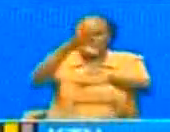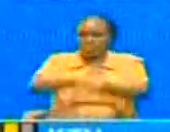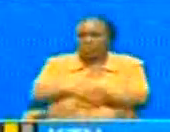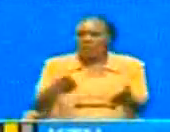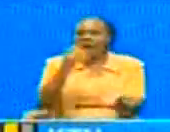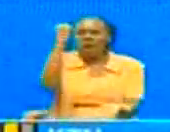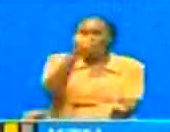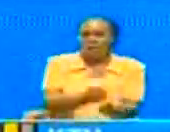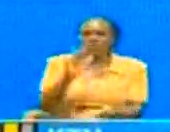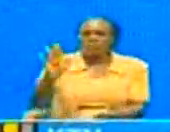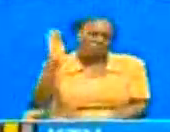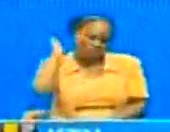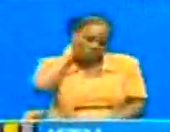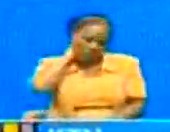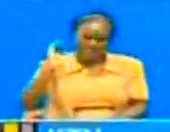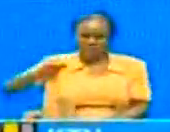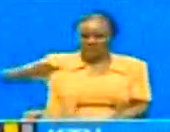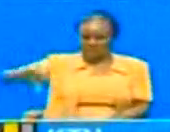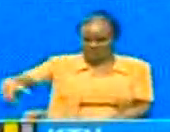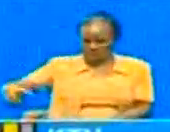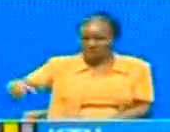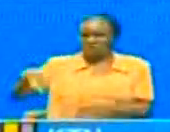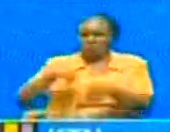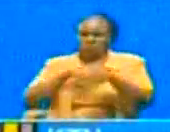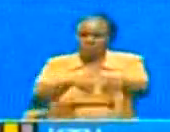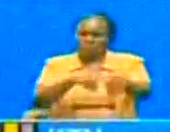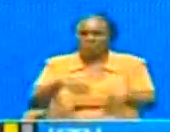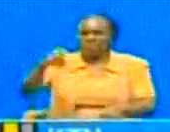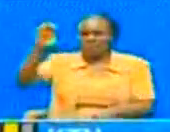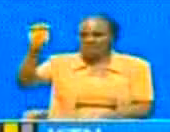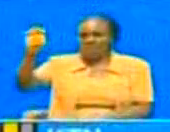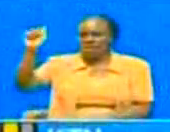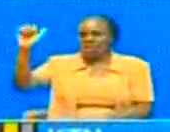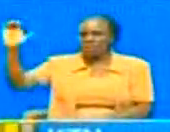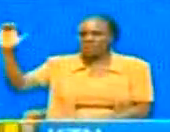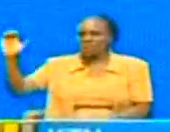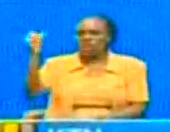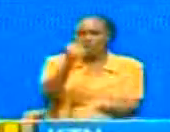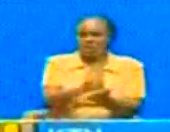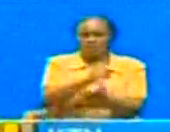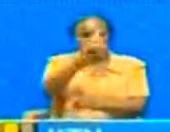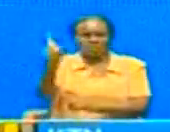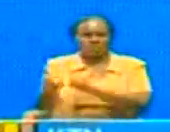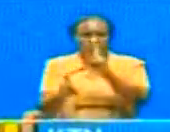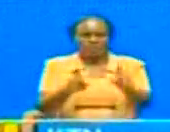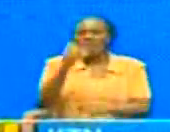his office in Muranga town and escorted him to the EACC headquarters for questioning.